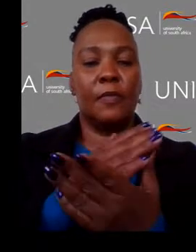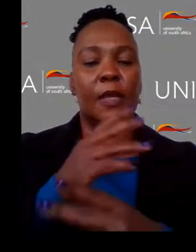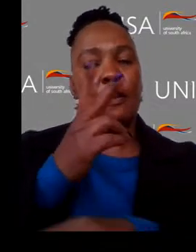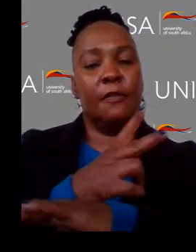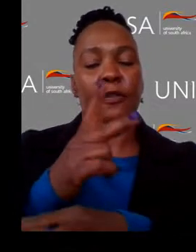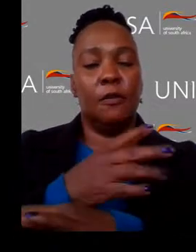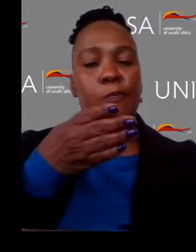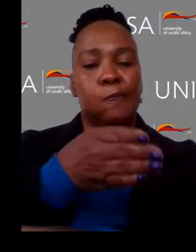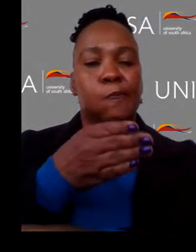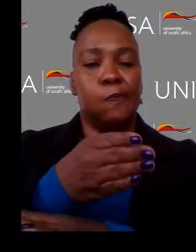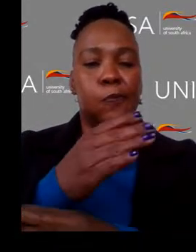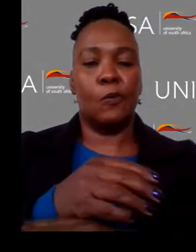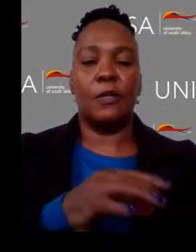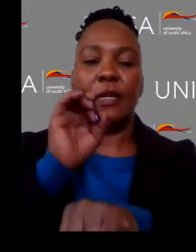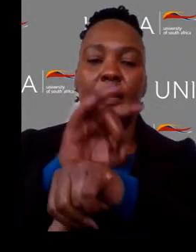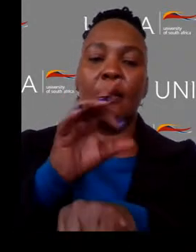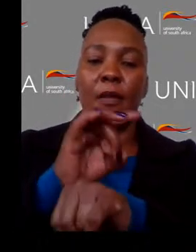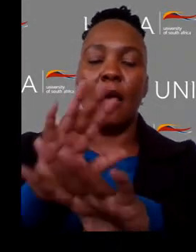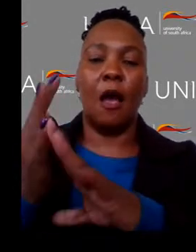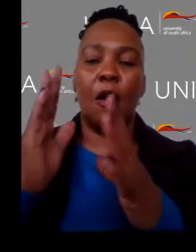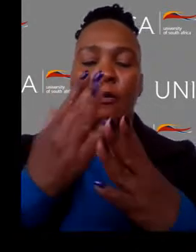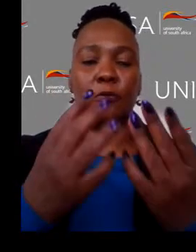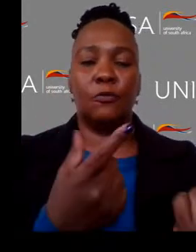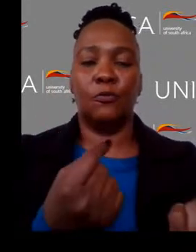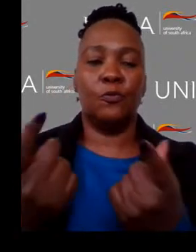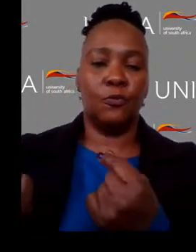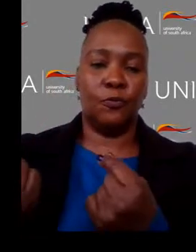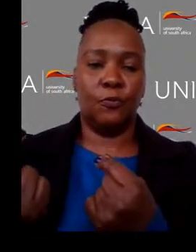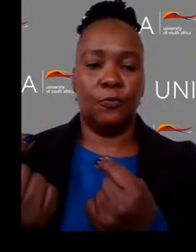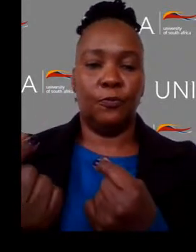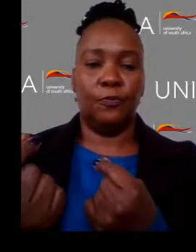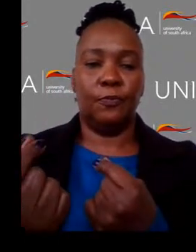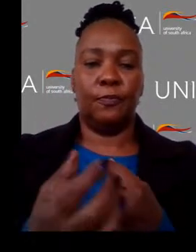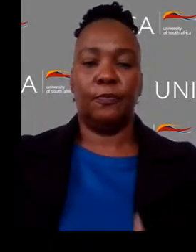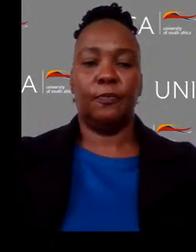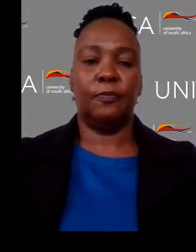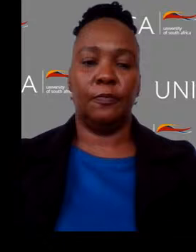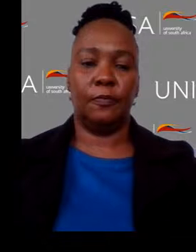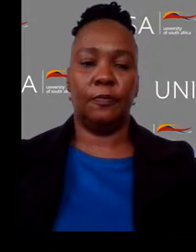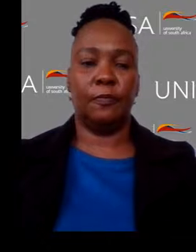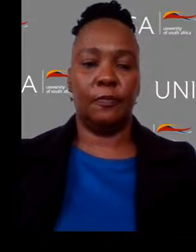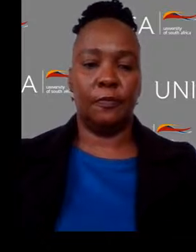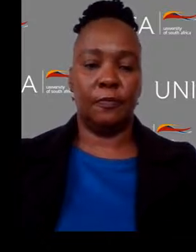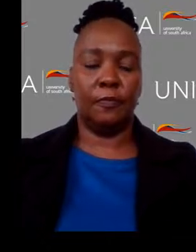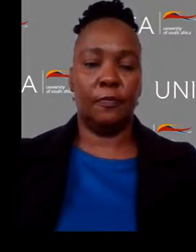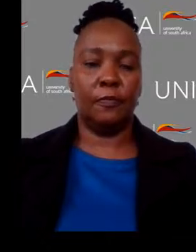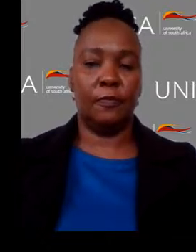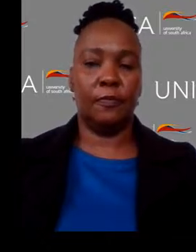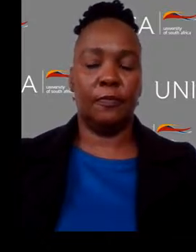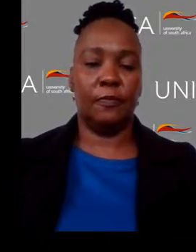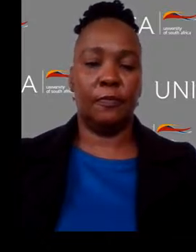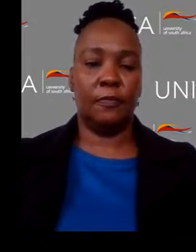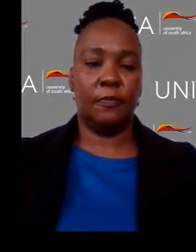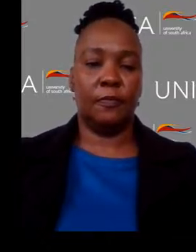this up and how to use it. What I really recommend is also using the official IRIS website.